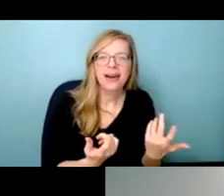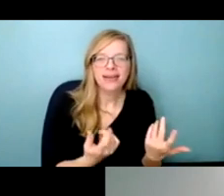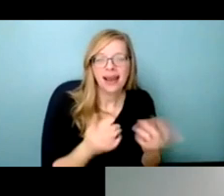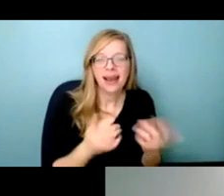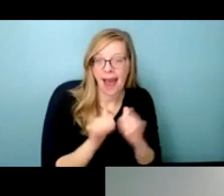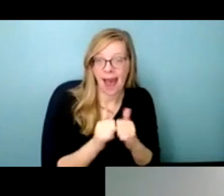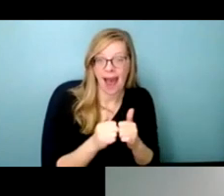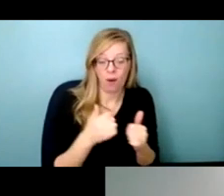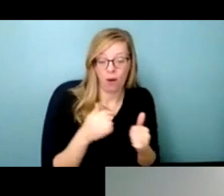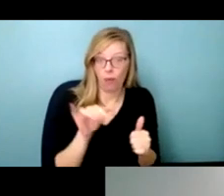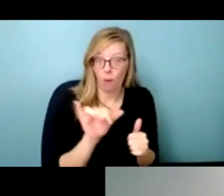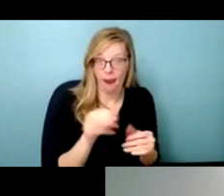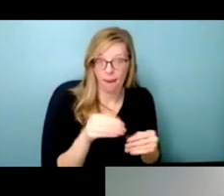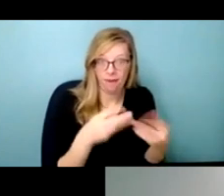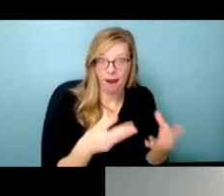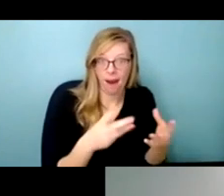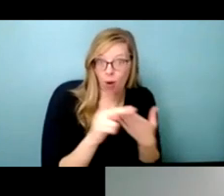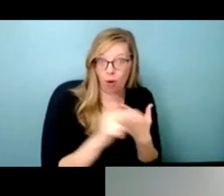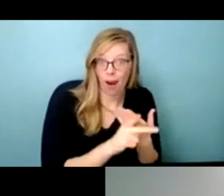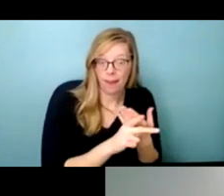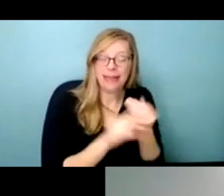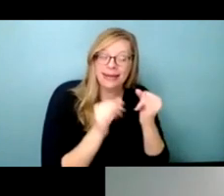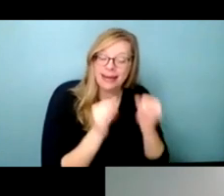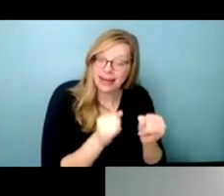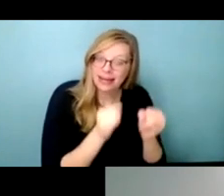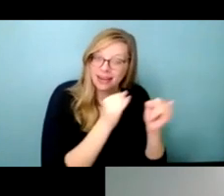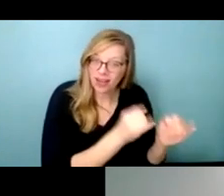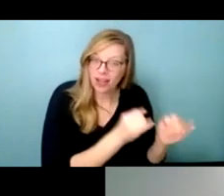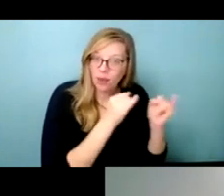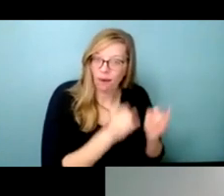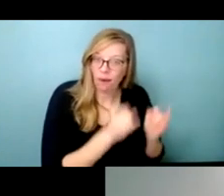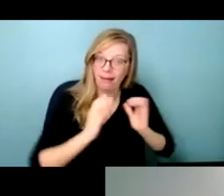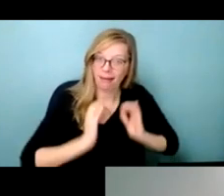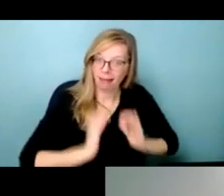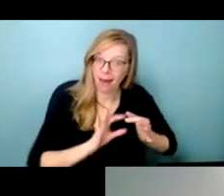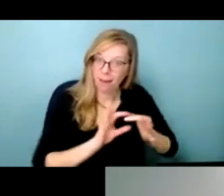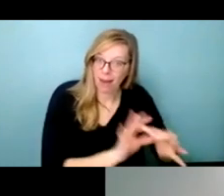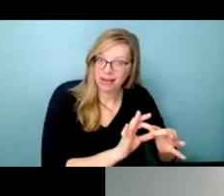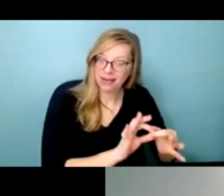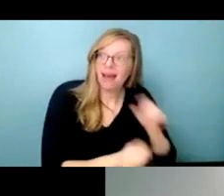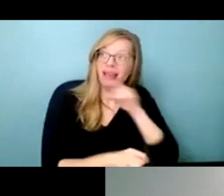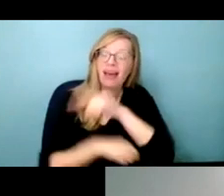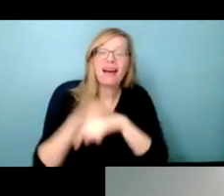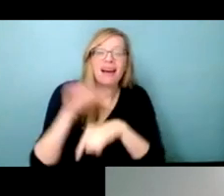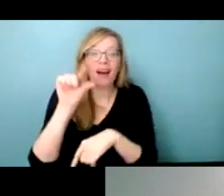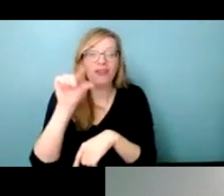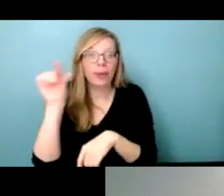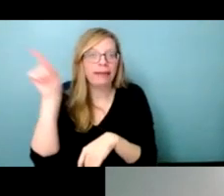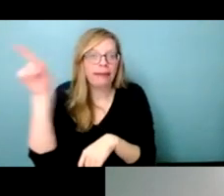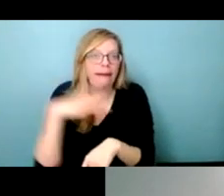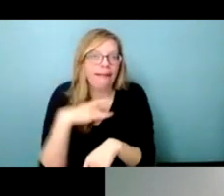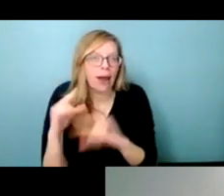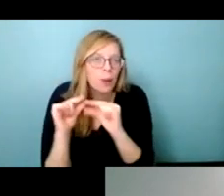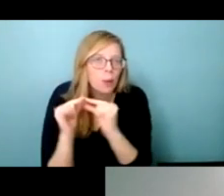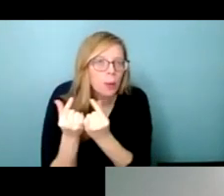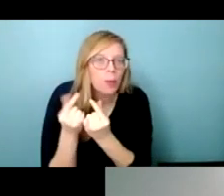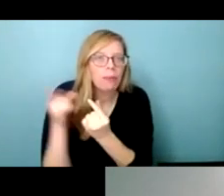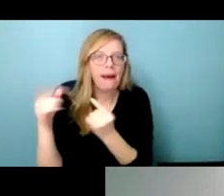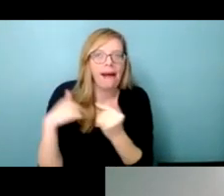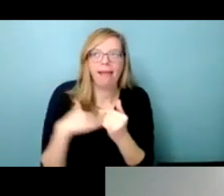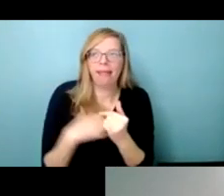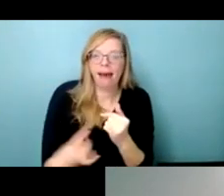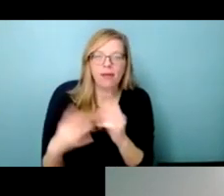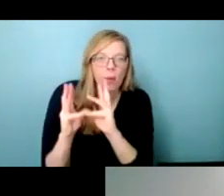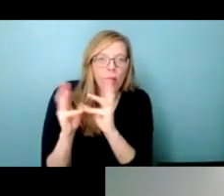is it's all individual client based, and governments are very big on these groups and these sessions that take place